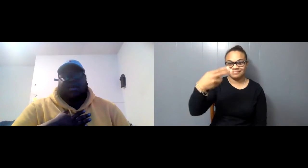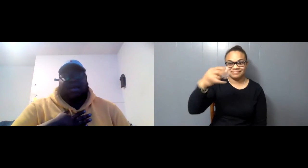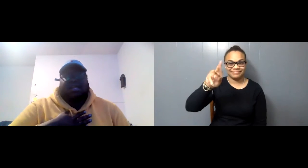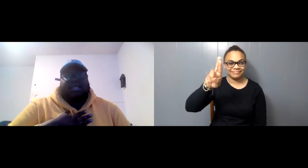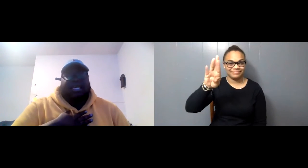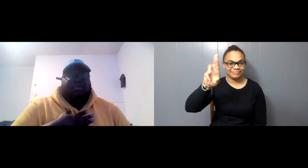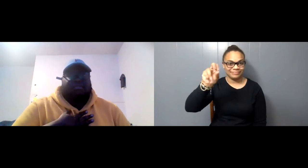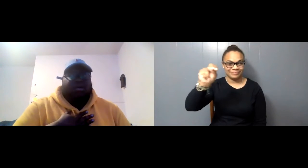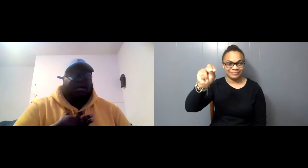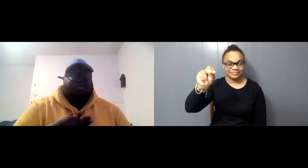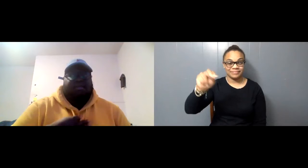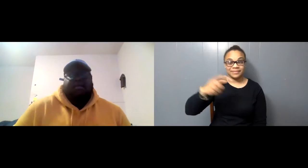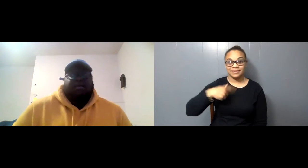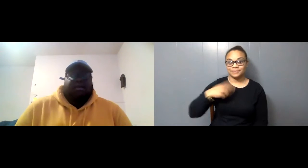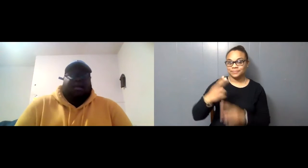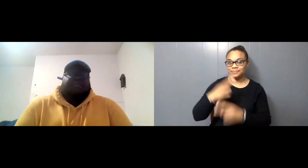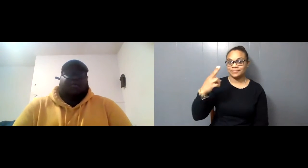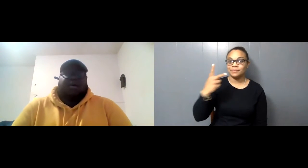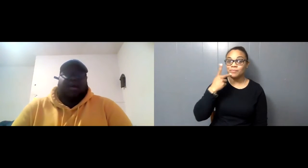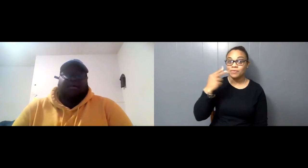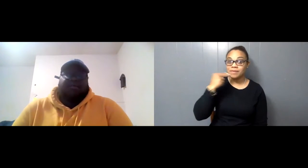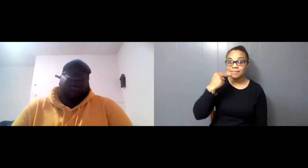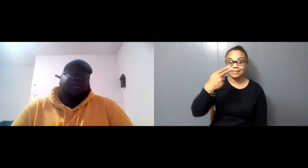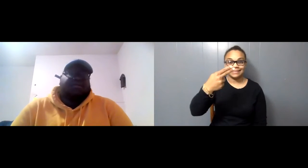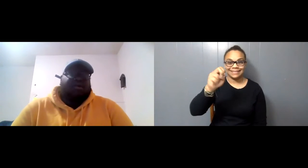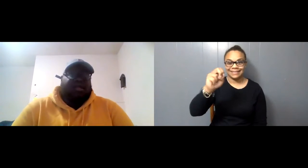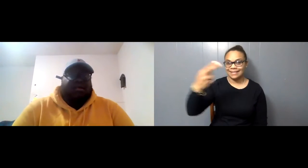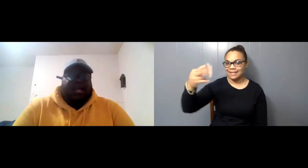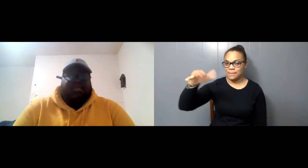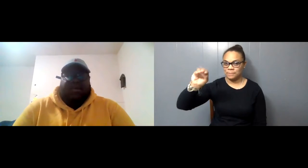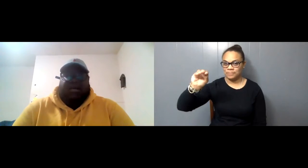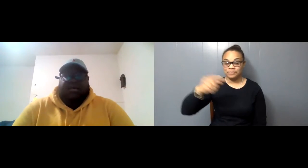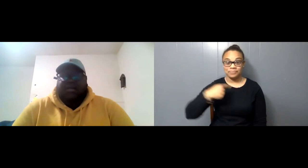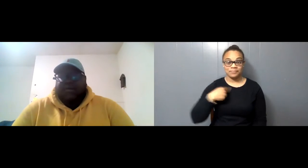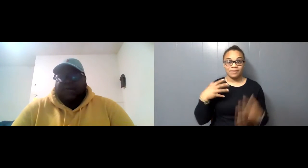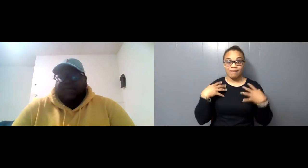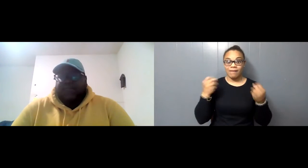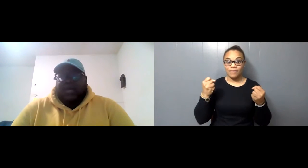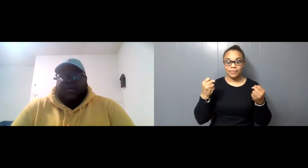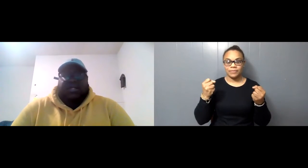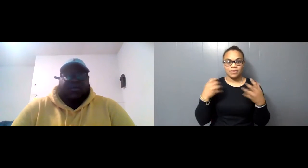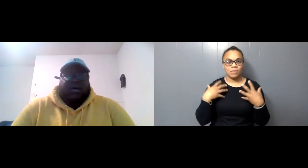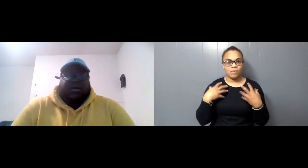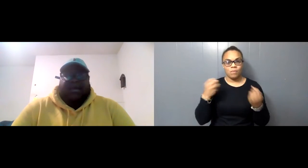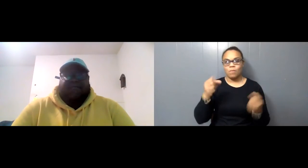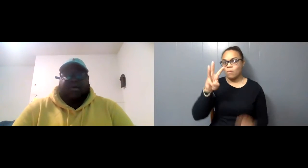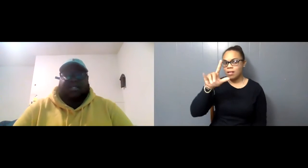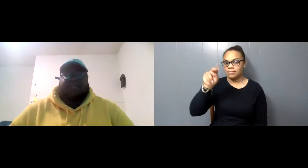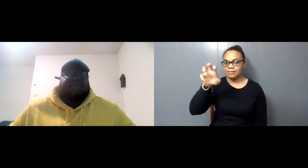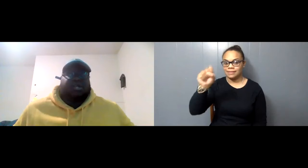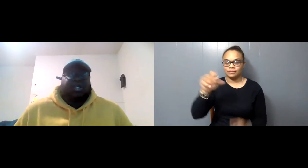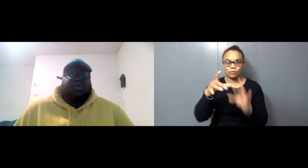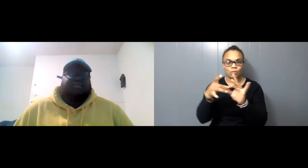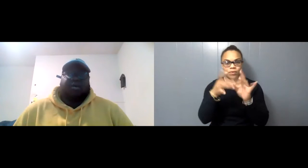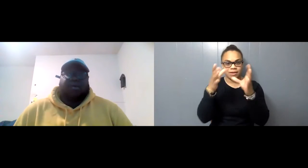and I go by he, him pronouns, and I'm the Health and Wellness Coordinator at SMYAL. I want to welcome everyone